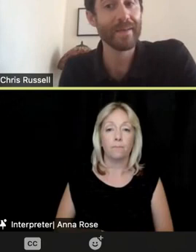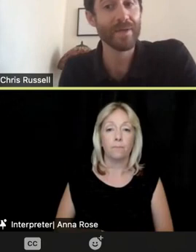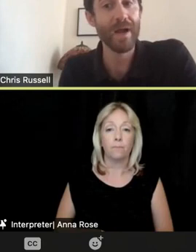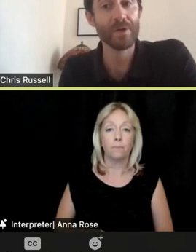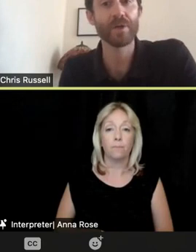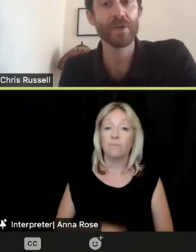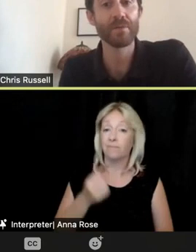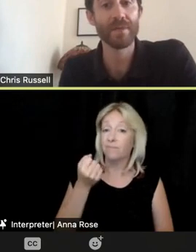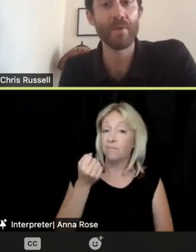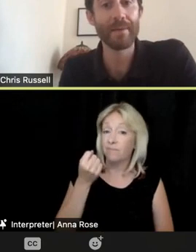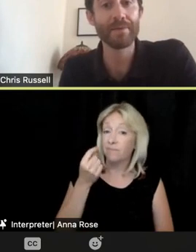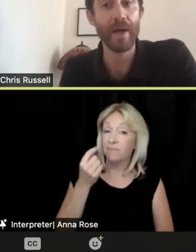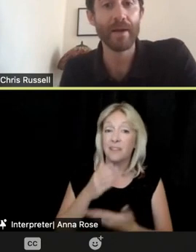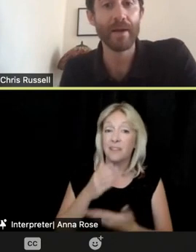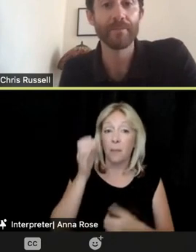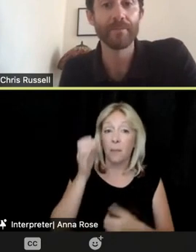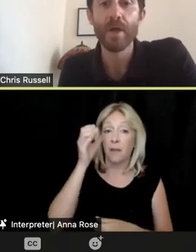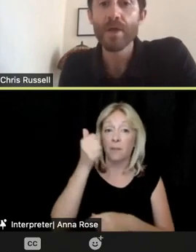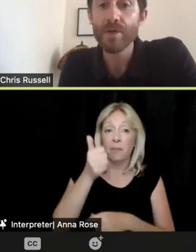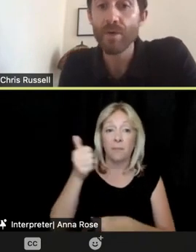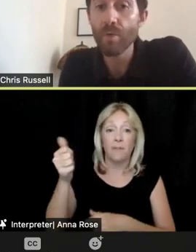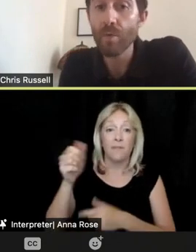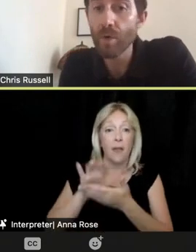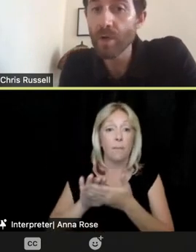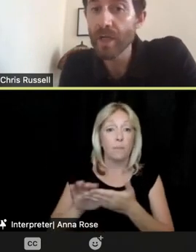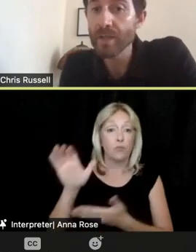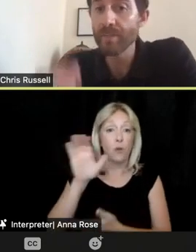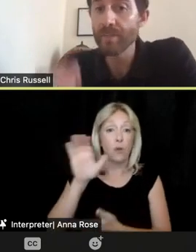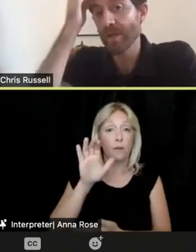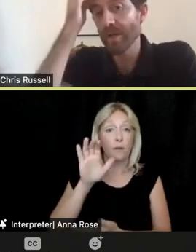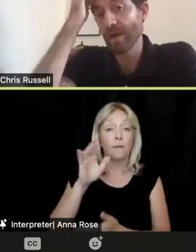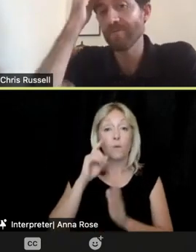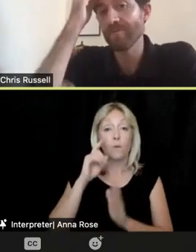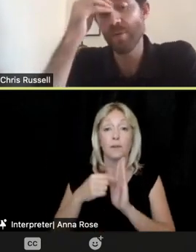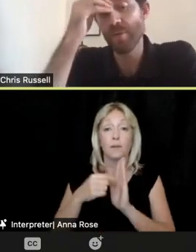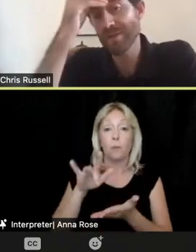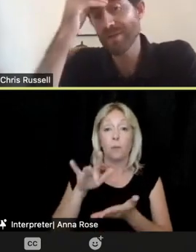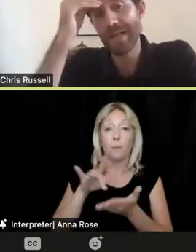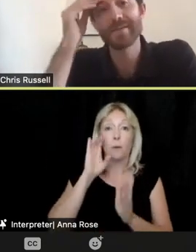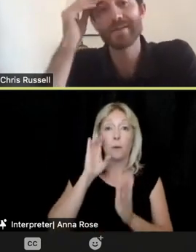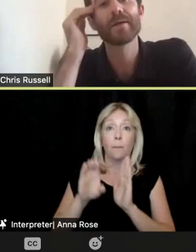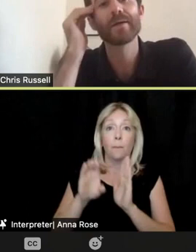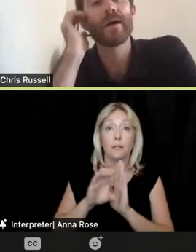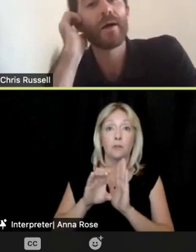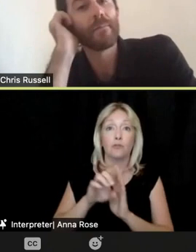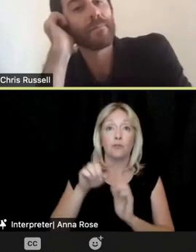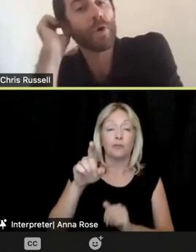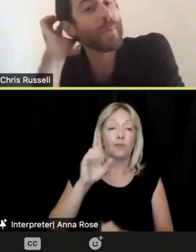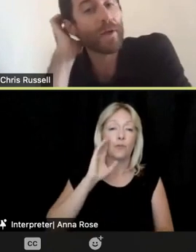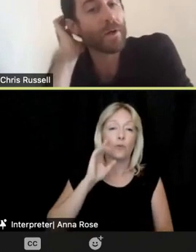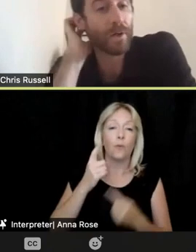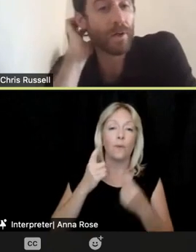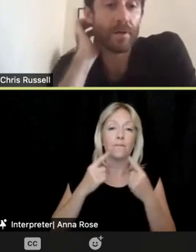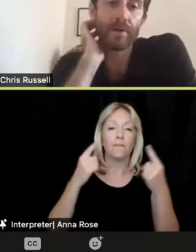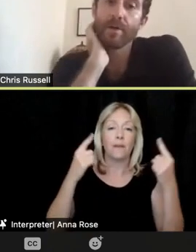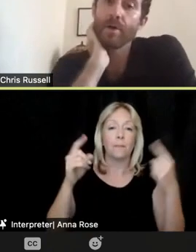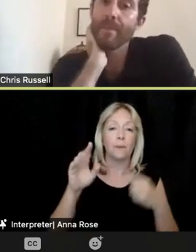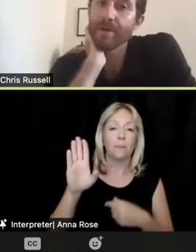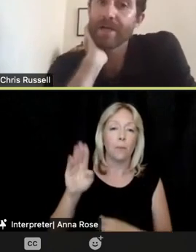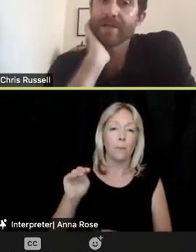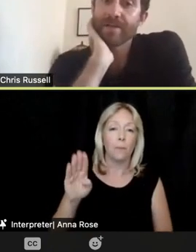of those concepts are actually somewhat abstract. So we're looking at the middle there of one of those classic